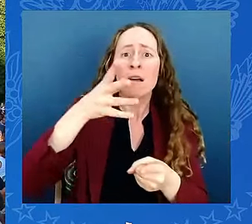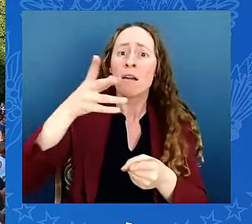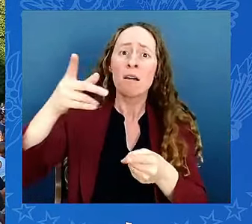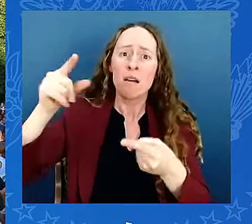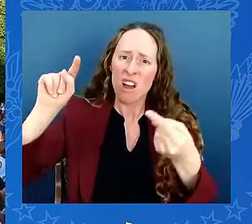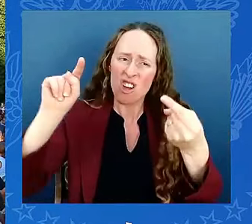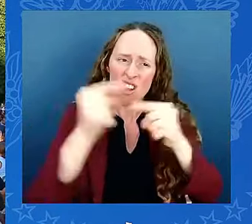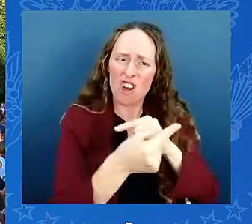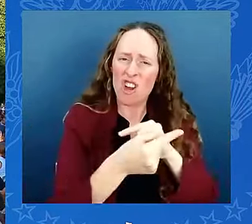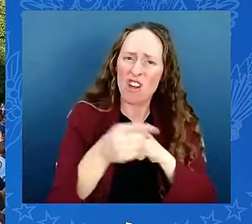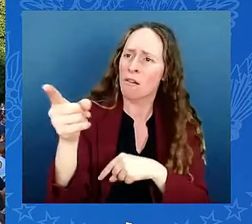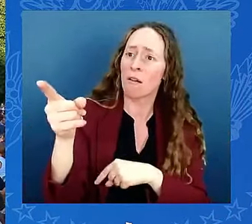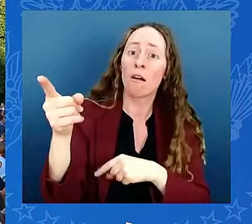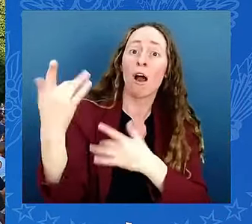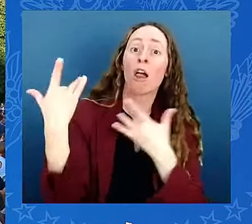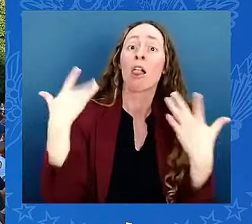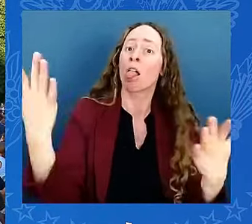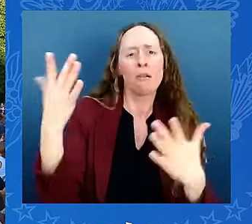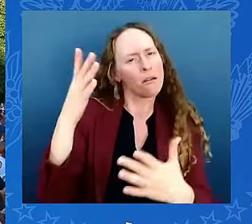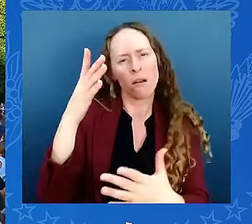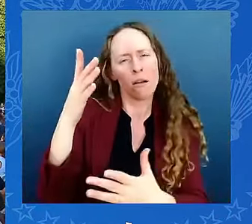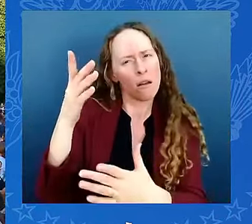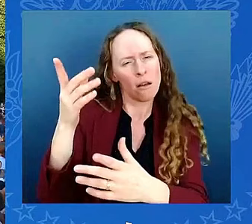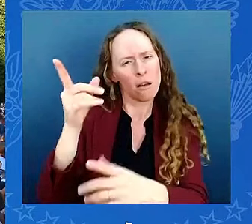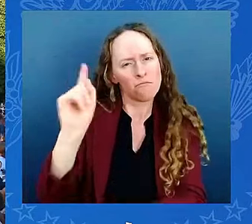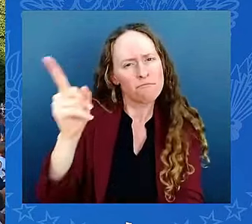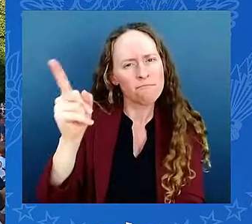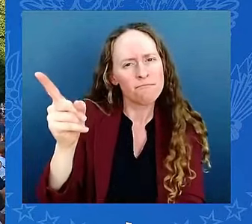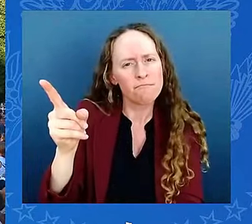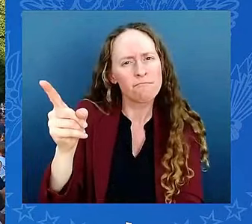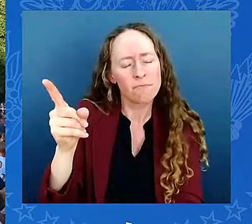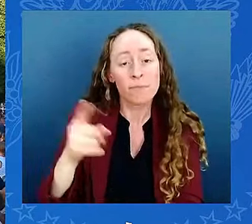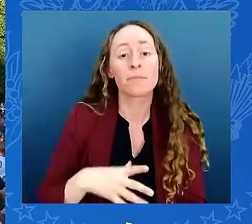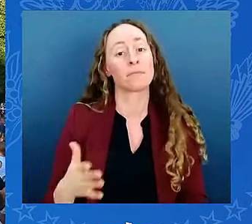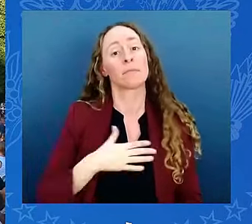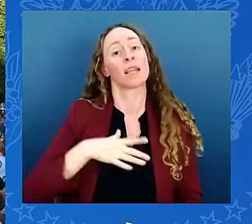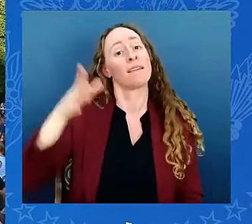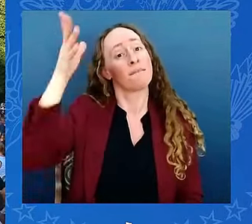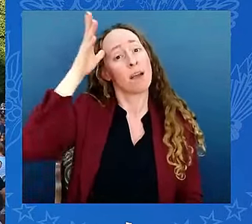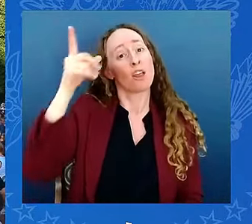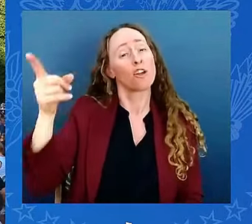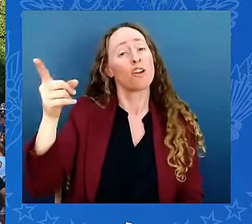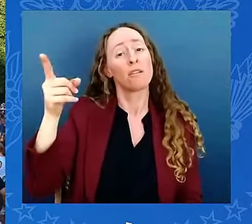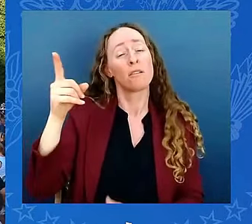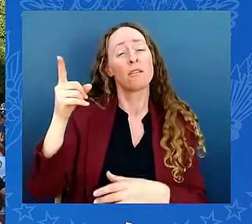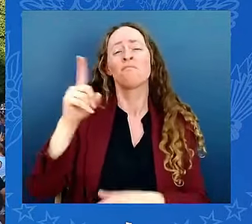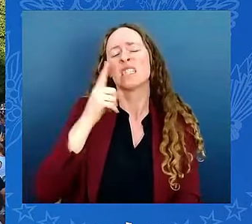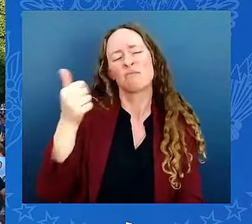I was raised by a dad, a gentle, decent man. He taught my siblings and me that